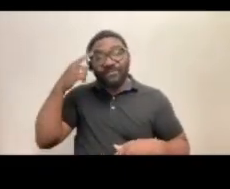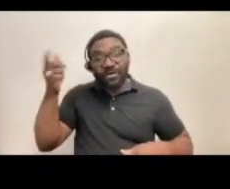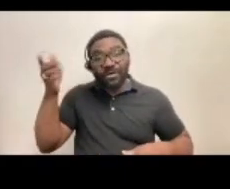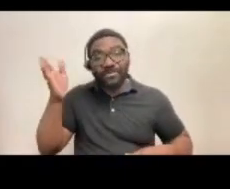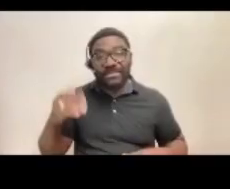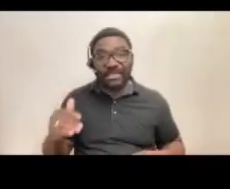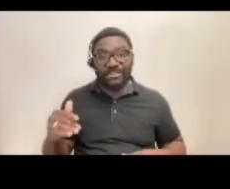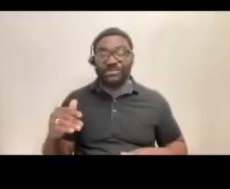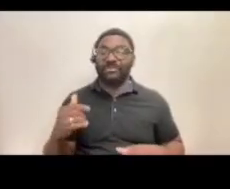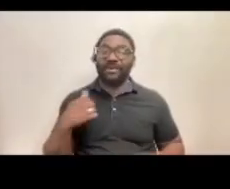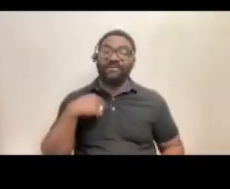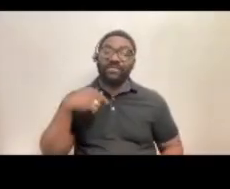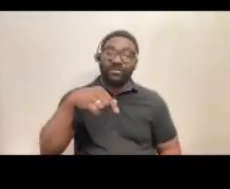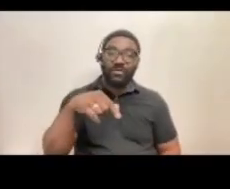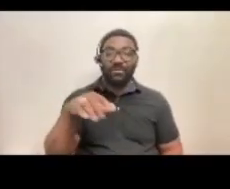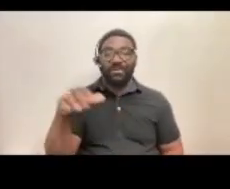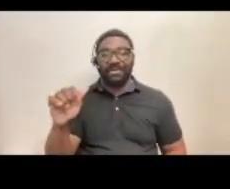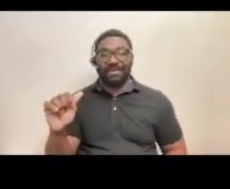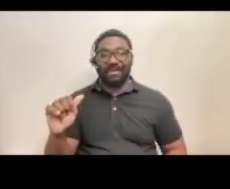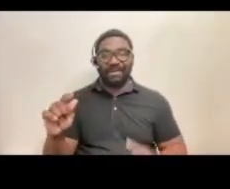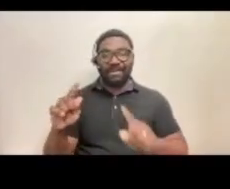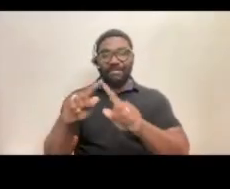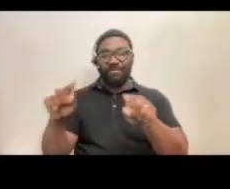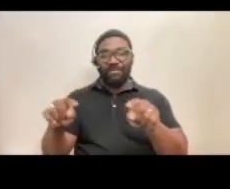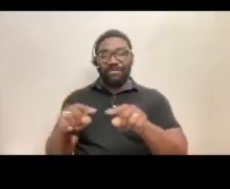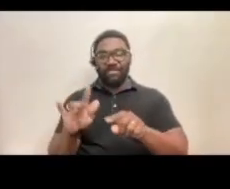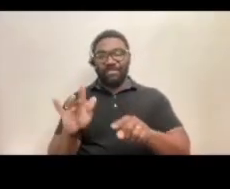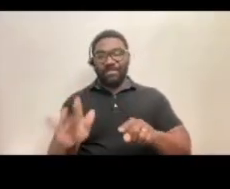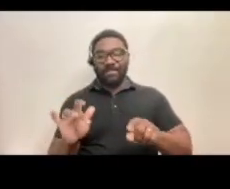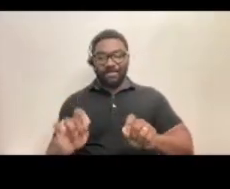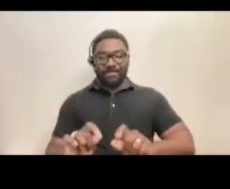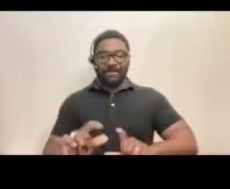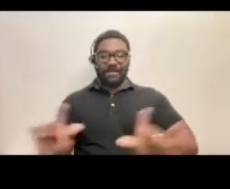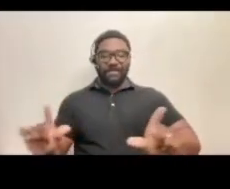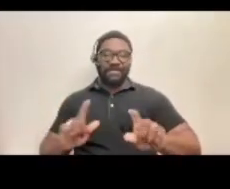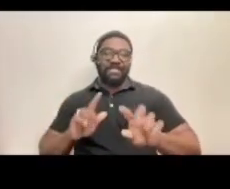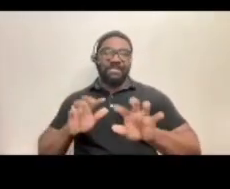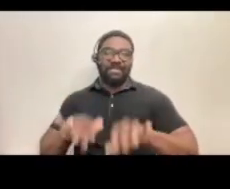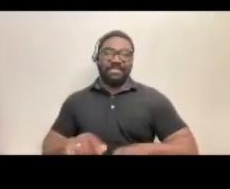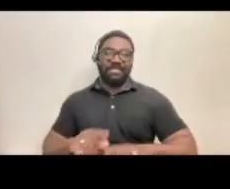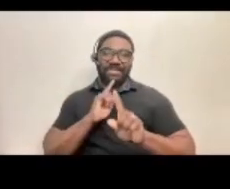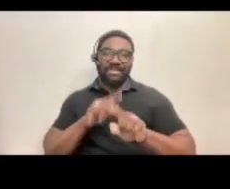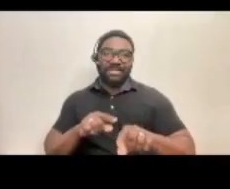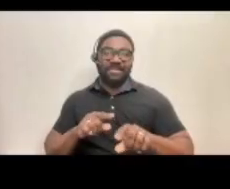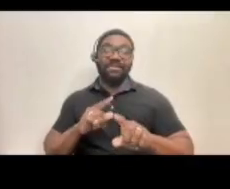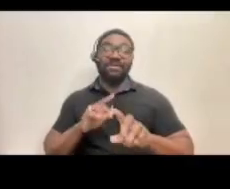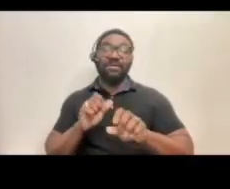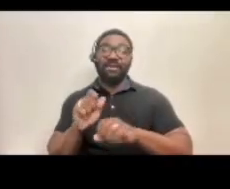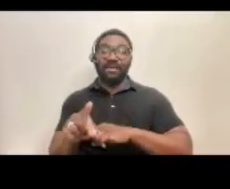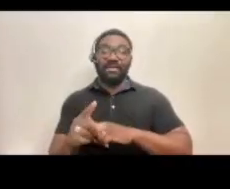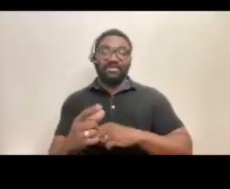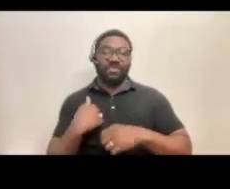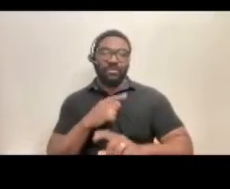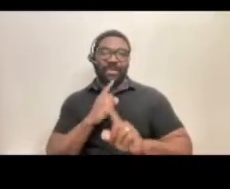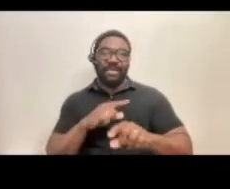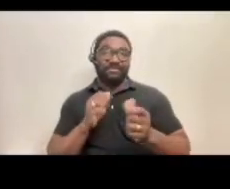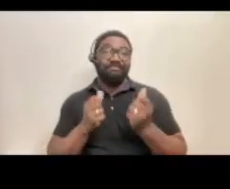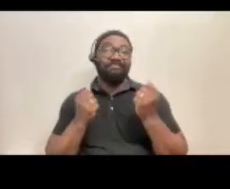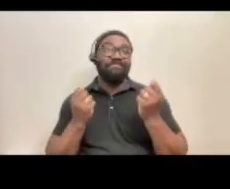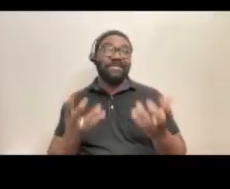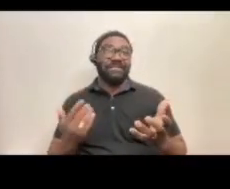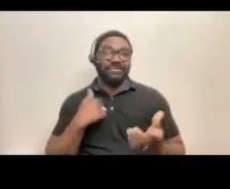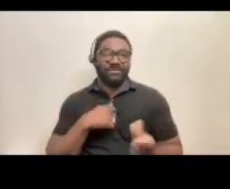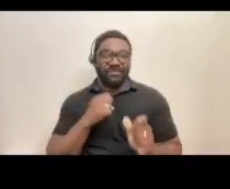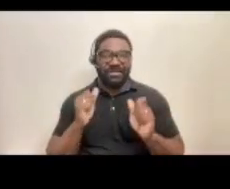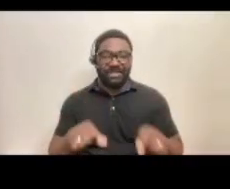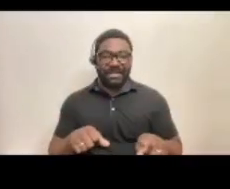use the question and answer or Q&A panel at the bottom of the screen, and we'll address as many as we possibly can throughout the